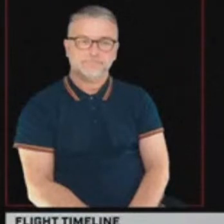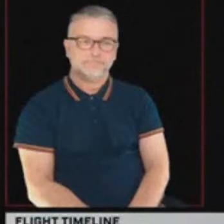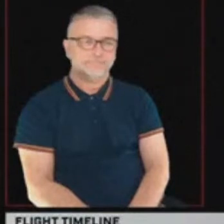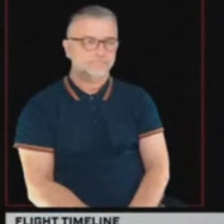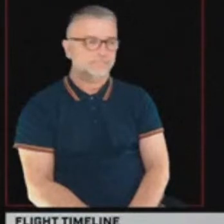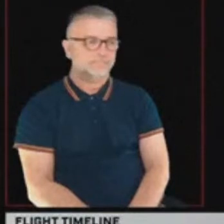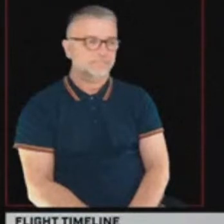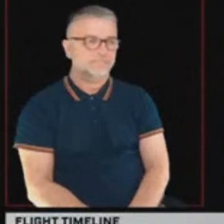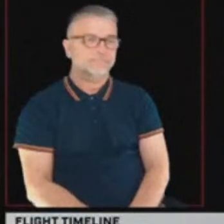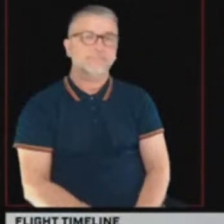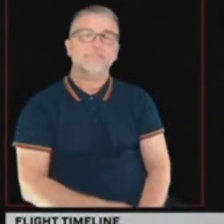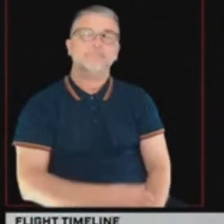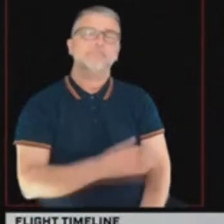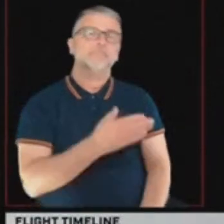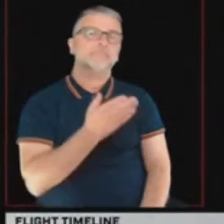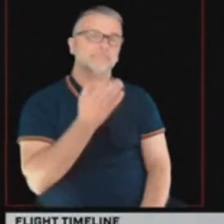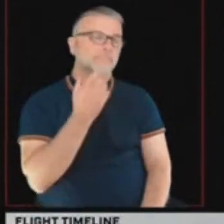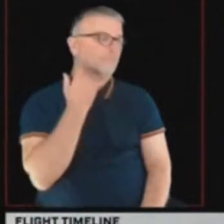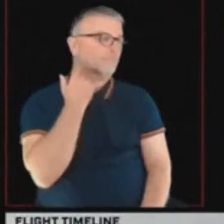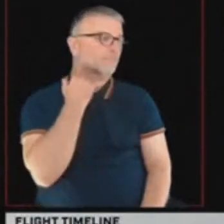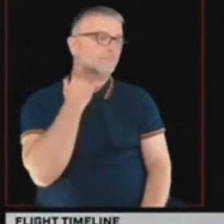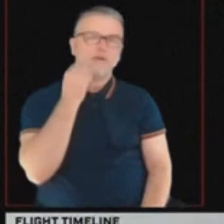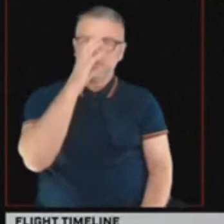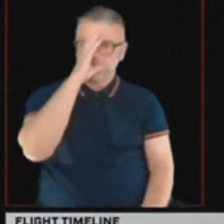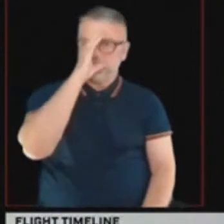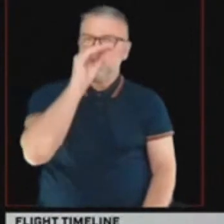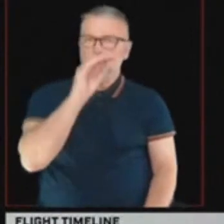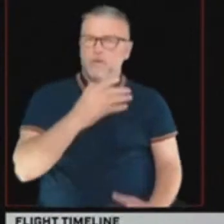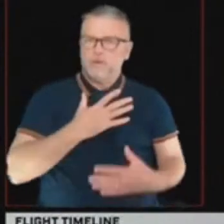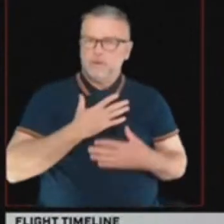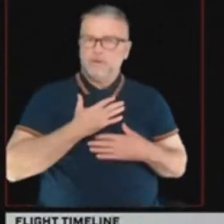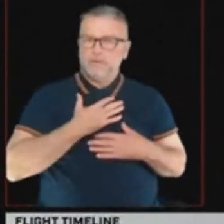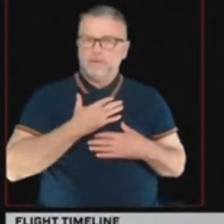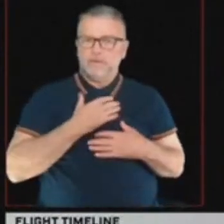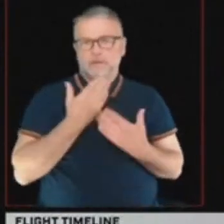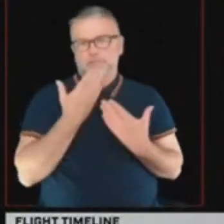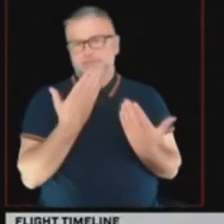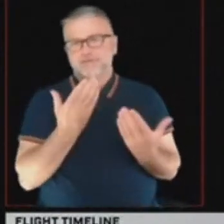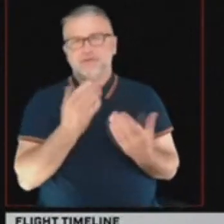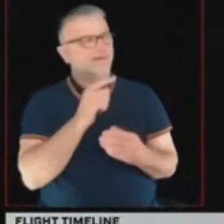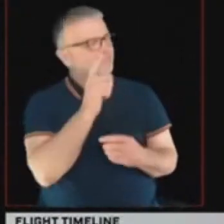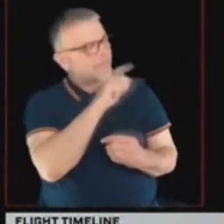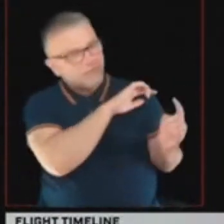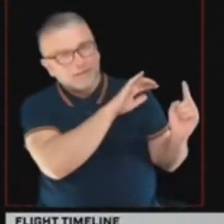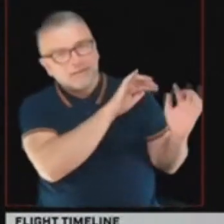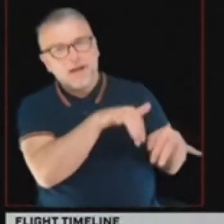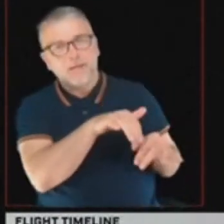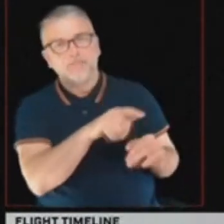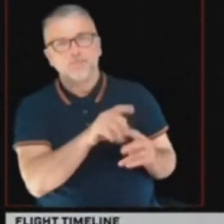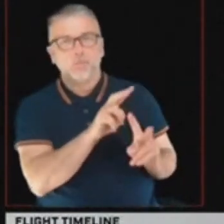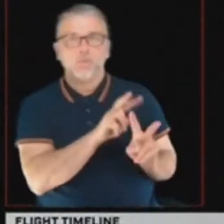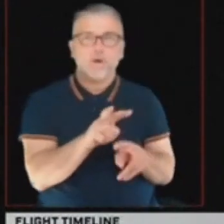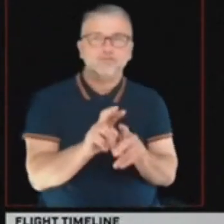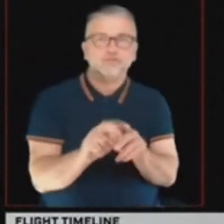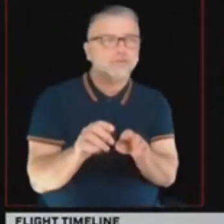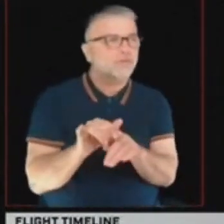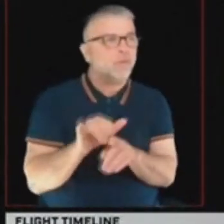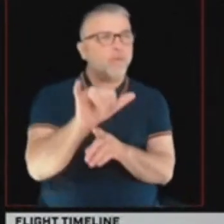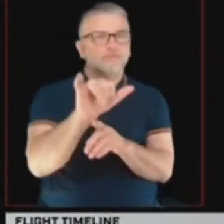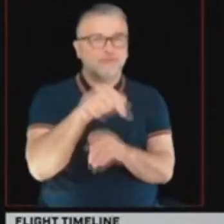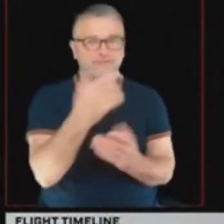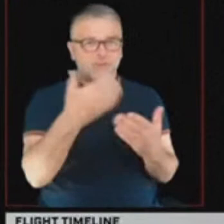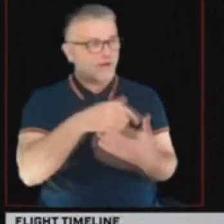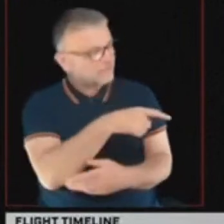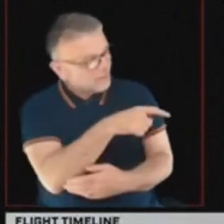Take a moment to say how much we appreciate the folks that came out to Cornwall this evening to watch our launch. It is